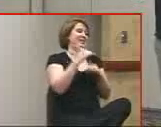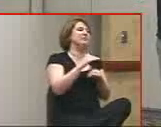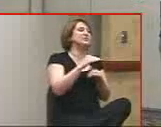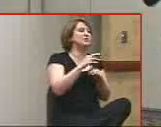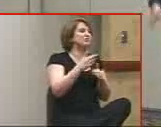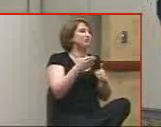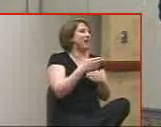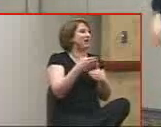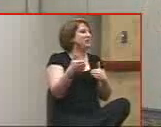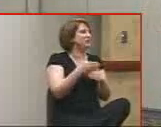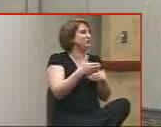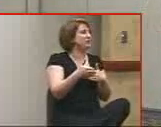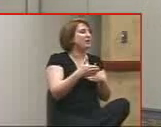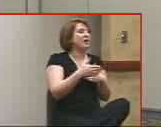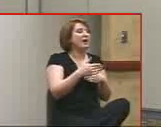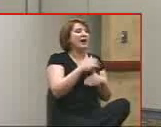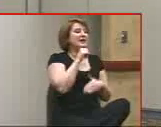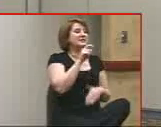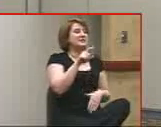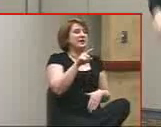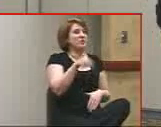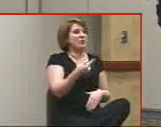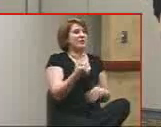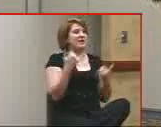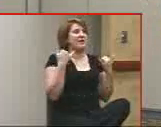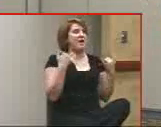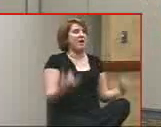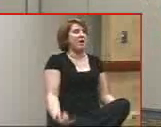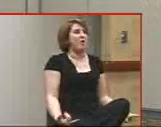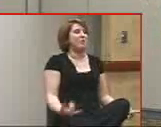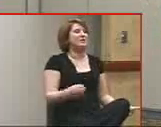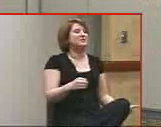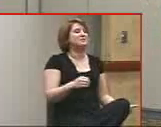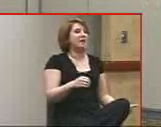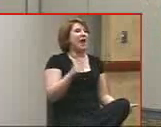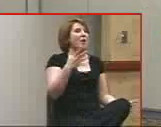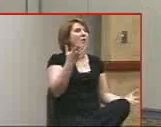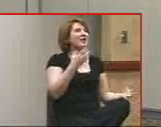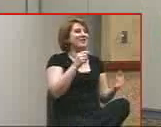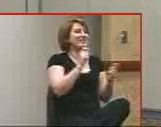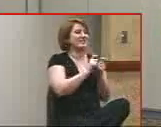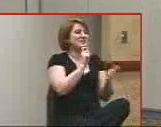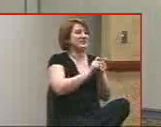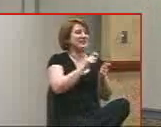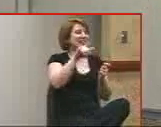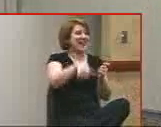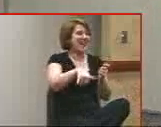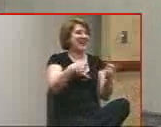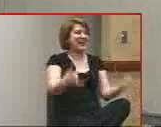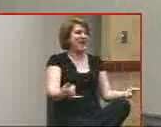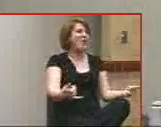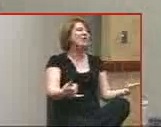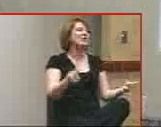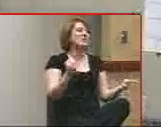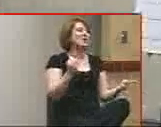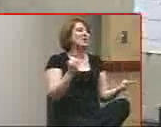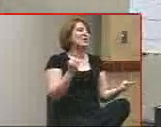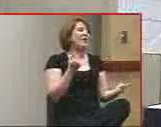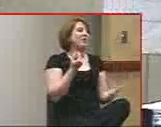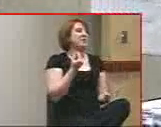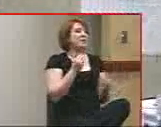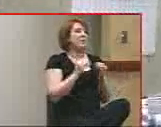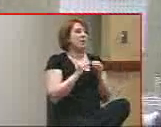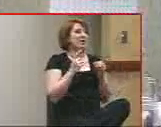point to, it's not just now, it's this now, right? So it's a little bit